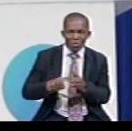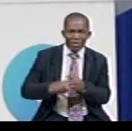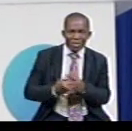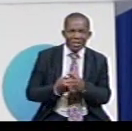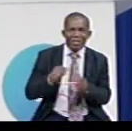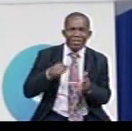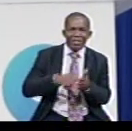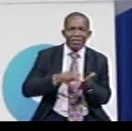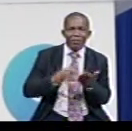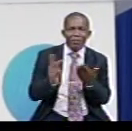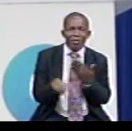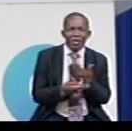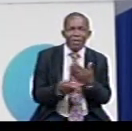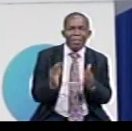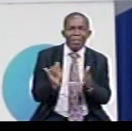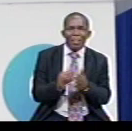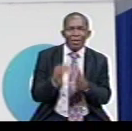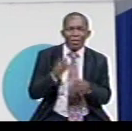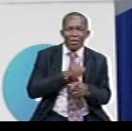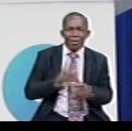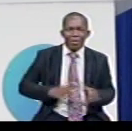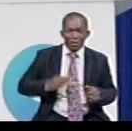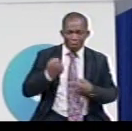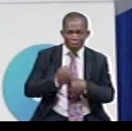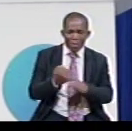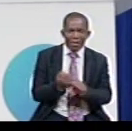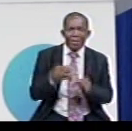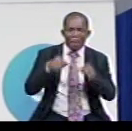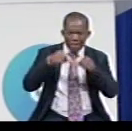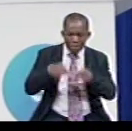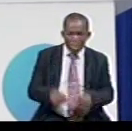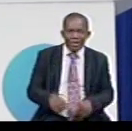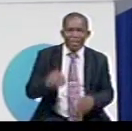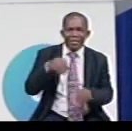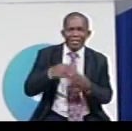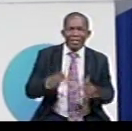in the lives of the recipients.